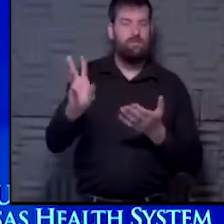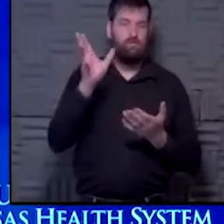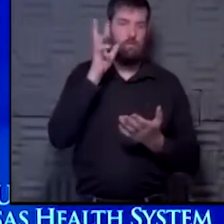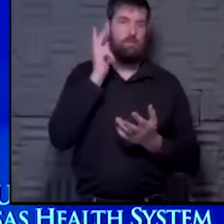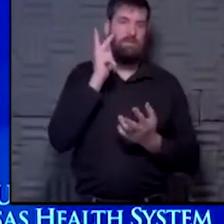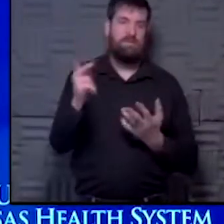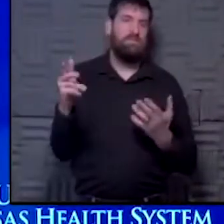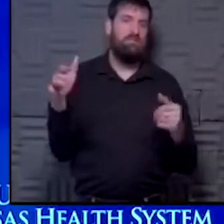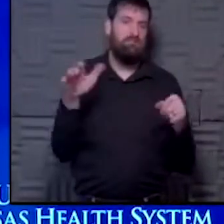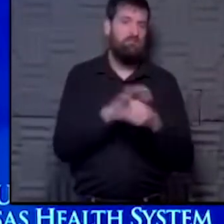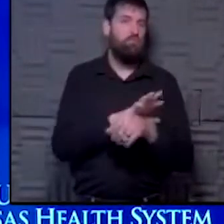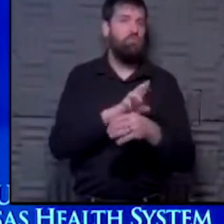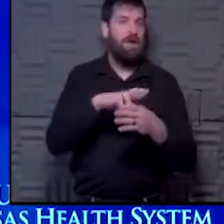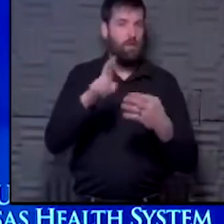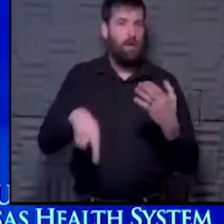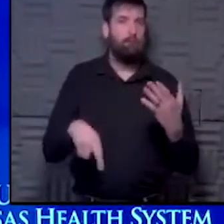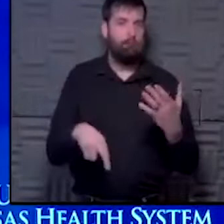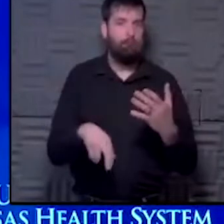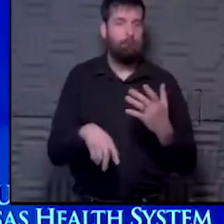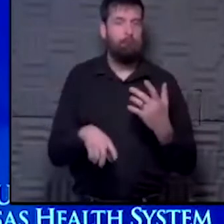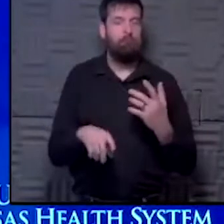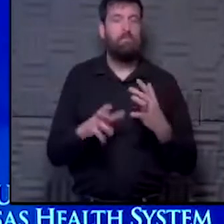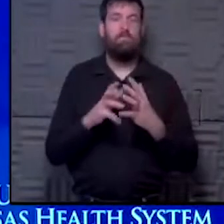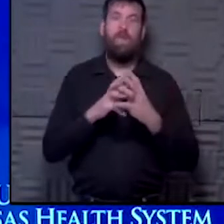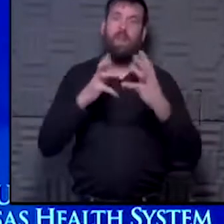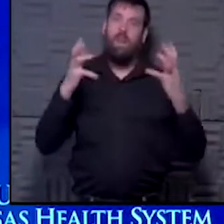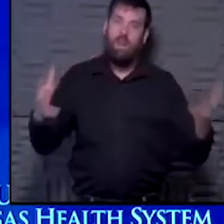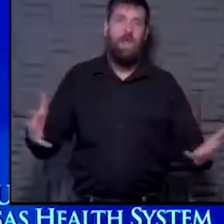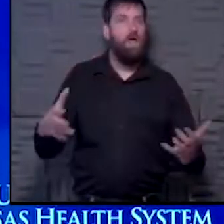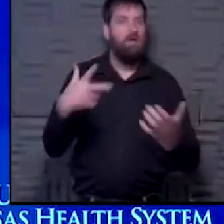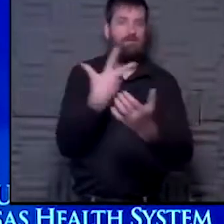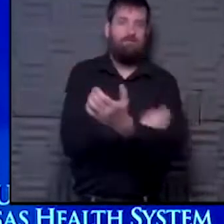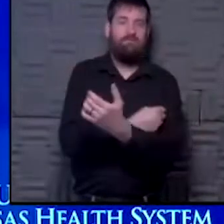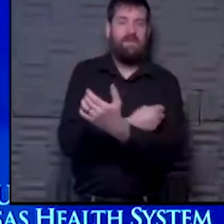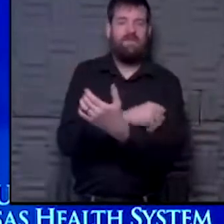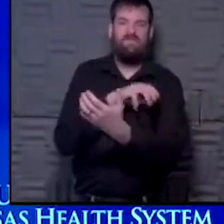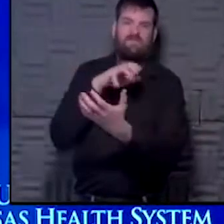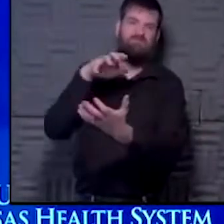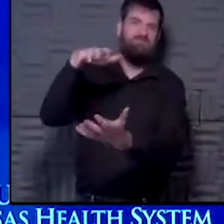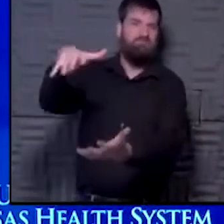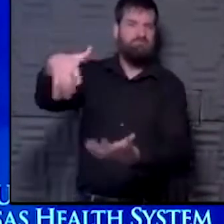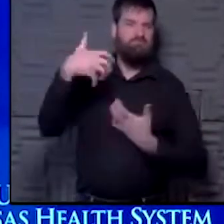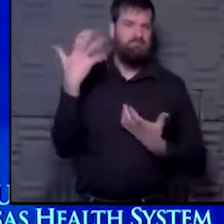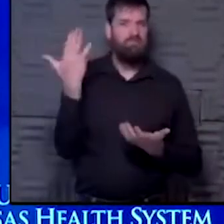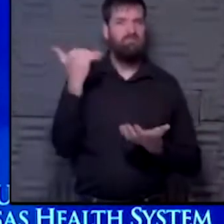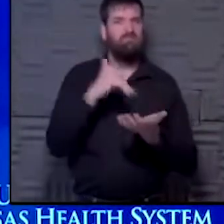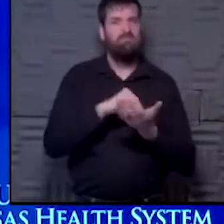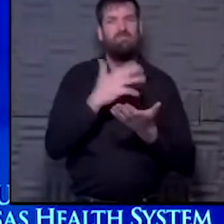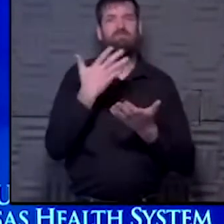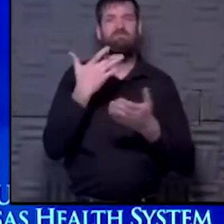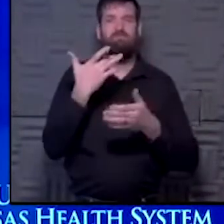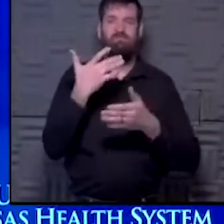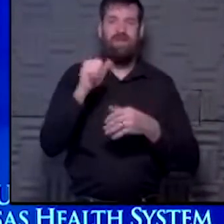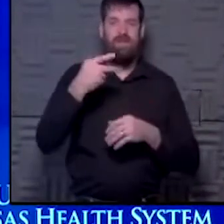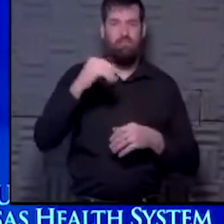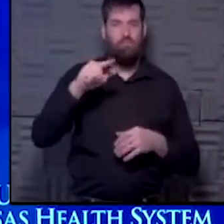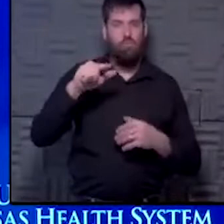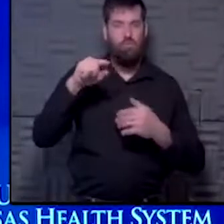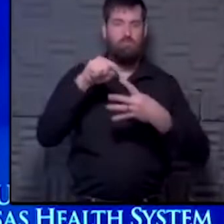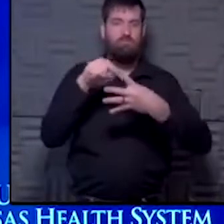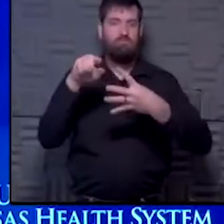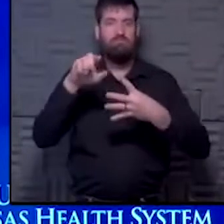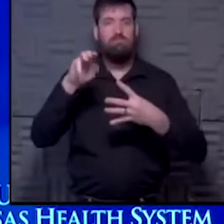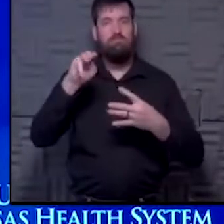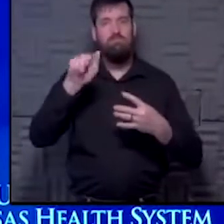full outcome of faith, hope, and science when a lot of vaccination hits the market in the middle of April to the beginning of May. I think we're going to have